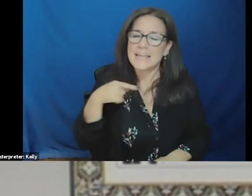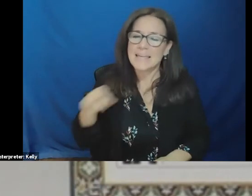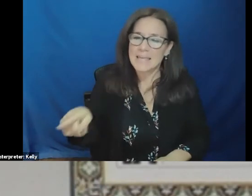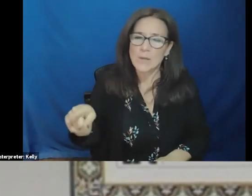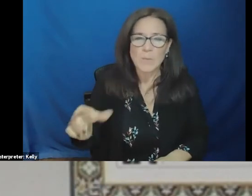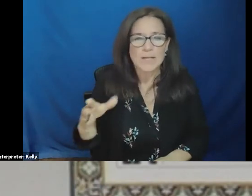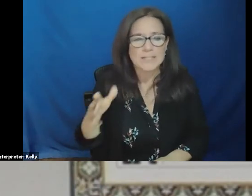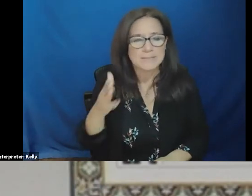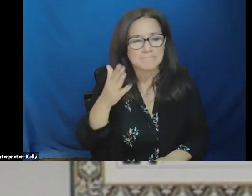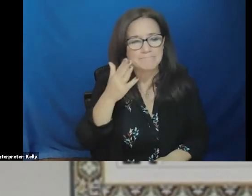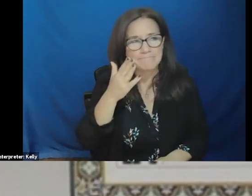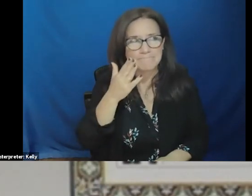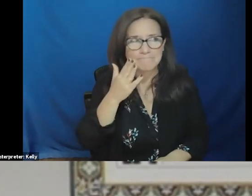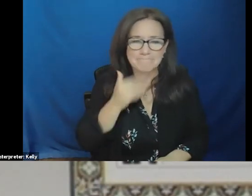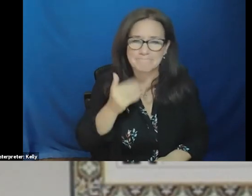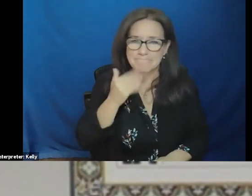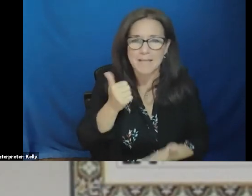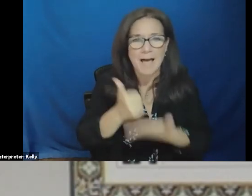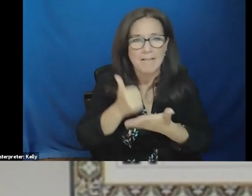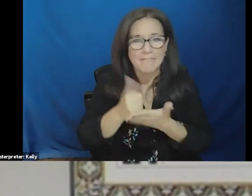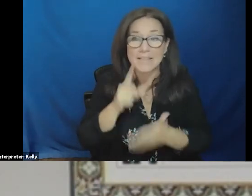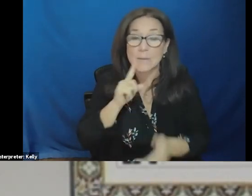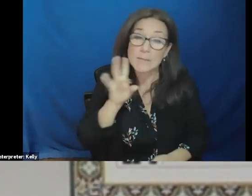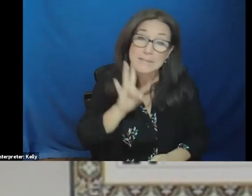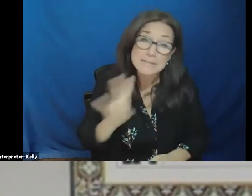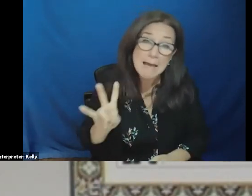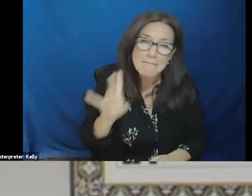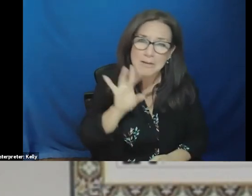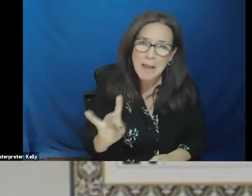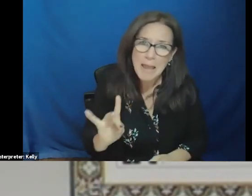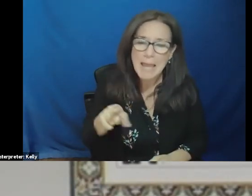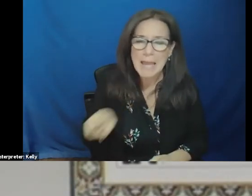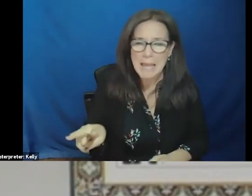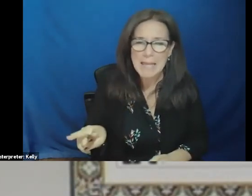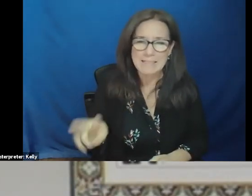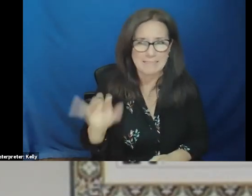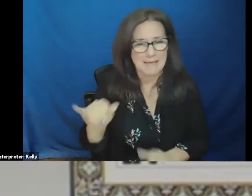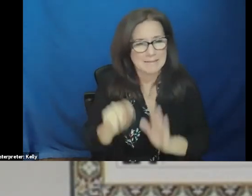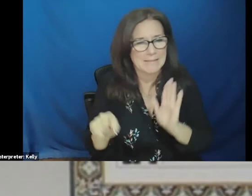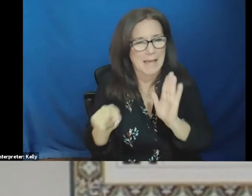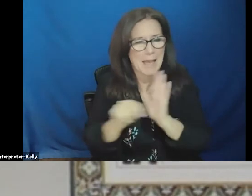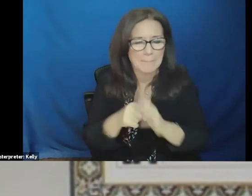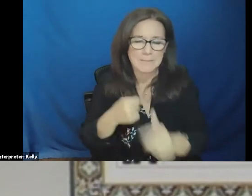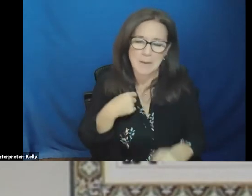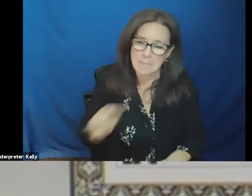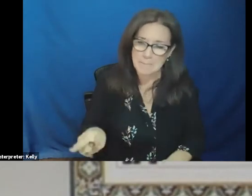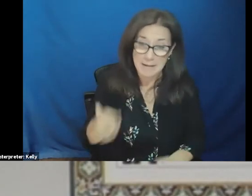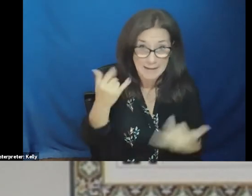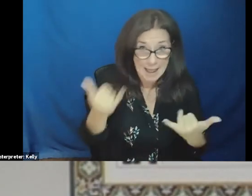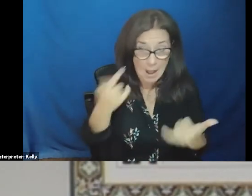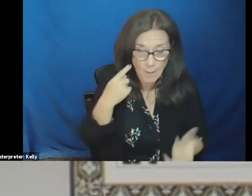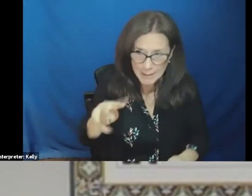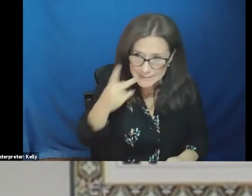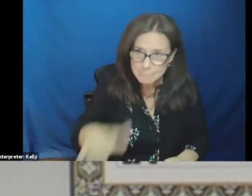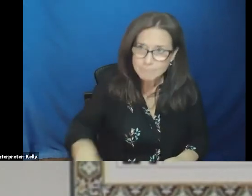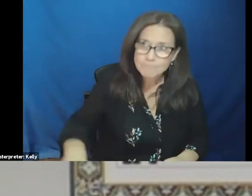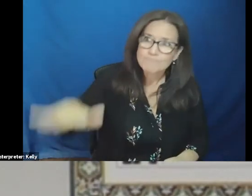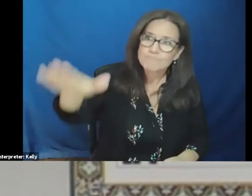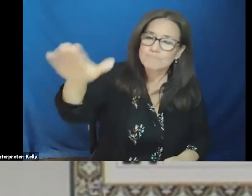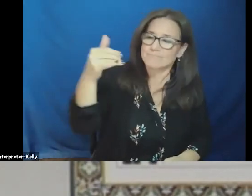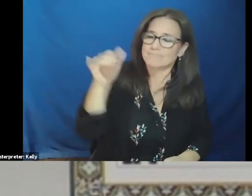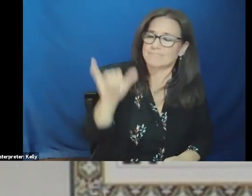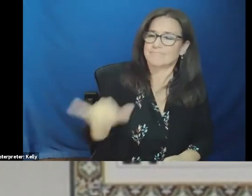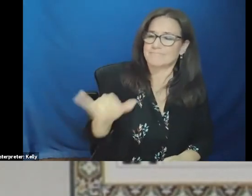probably 7-8-year-old. So I just want to say congratulations, and I've seen the actual growth with you and how well he